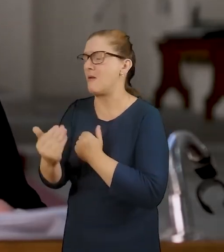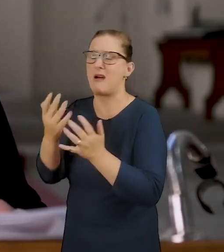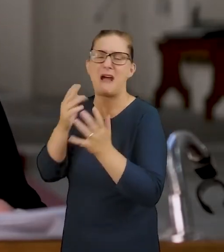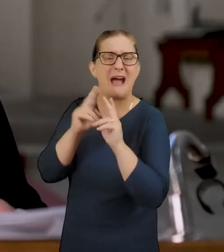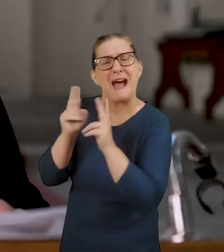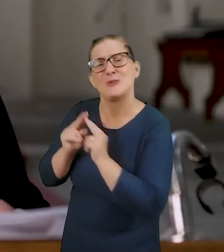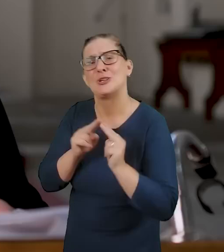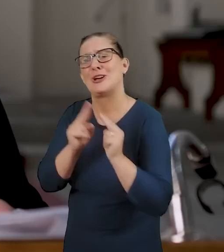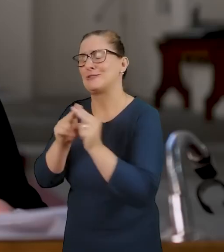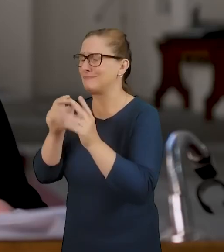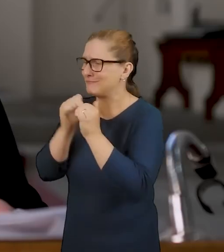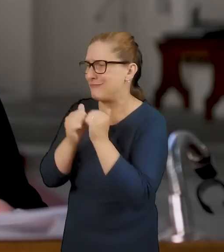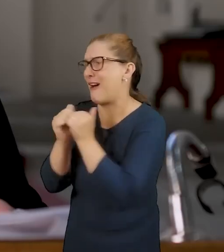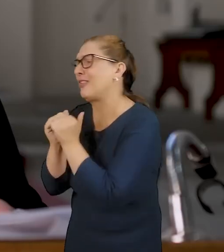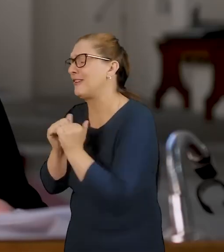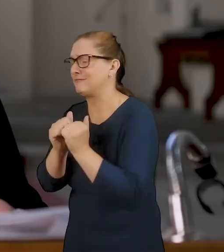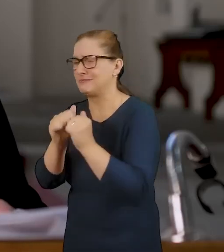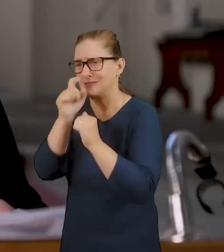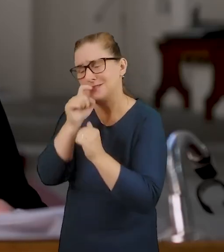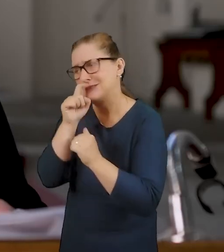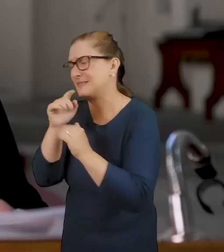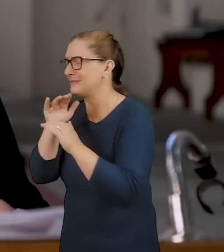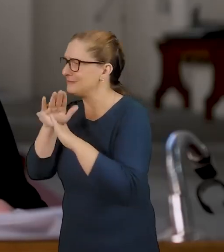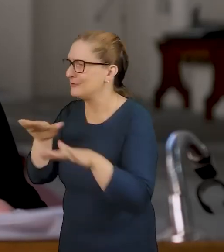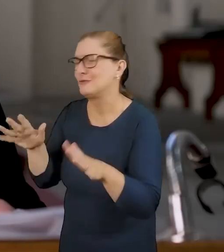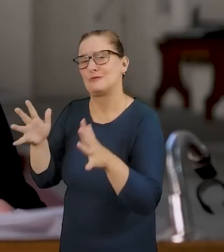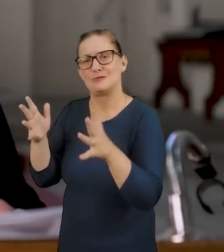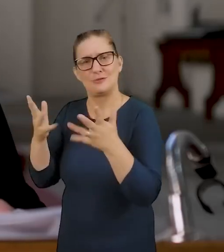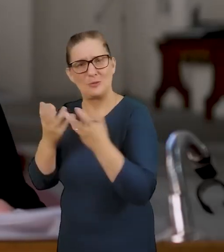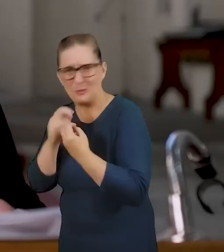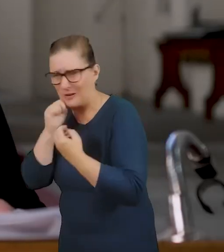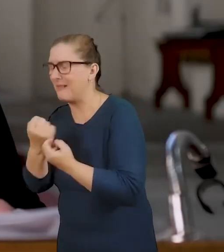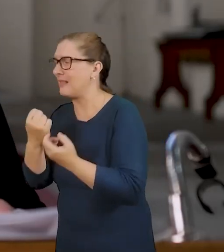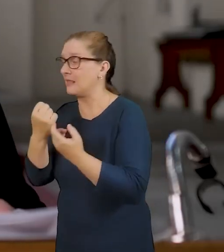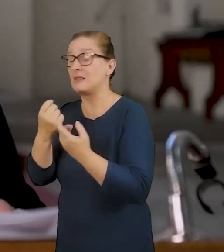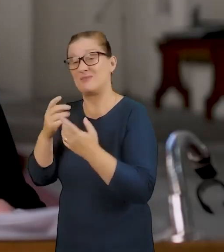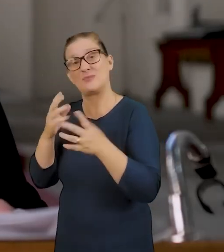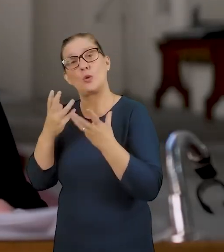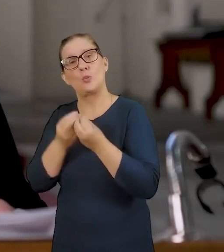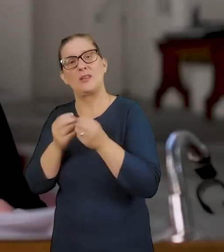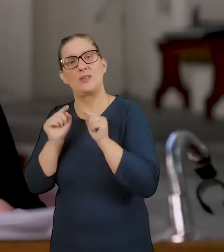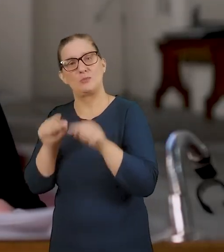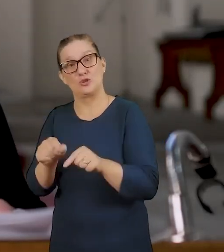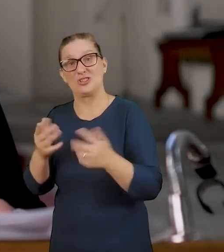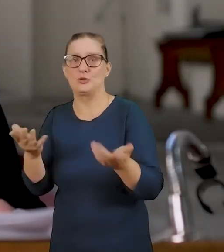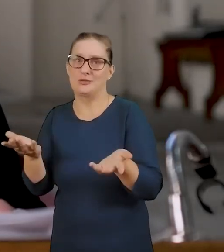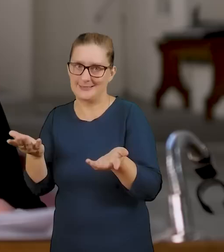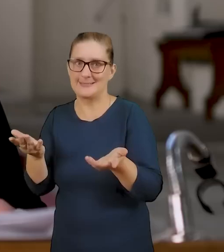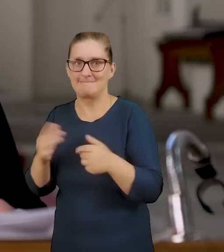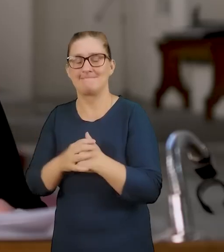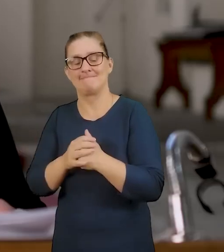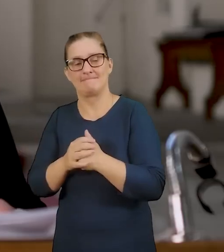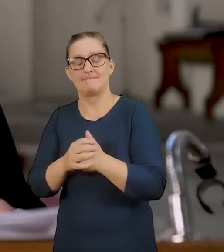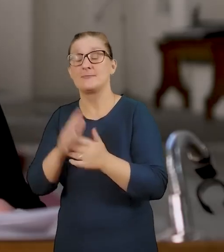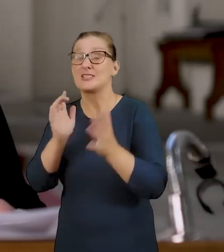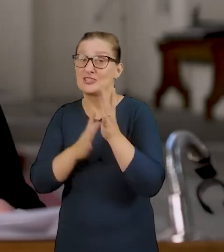in this age, houses and brothers and sisters, mothers and children and fields with persecutions.